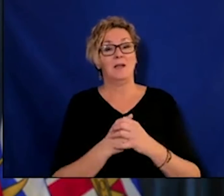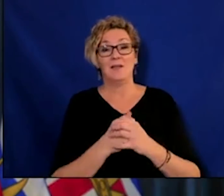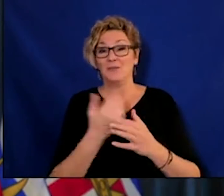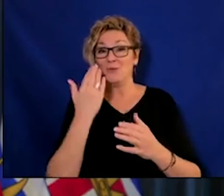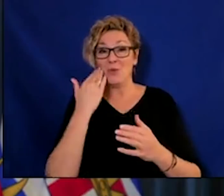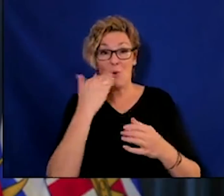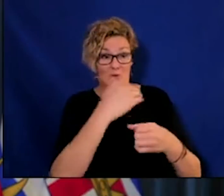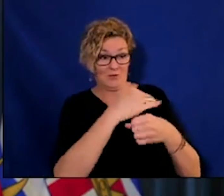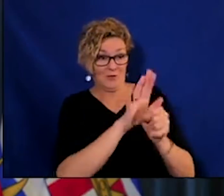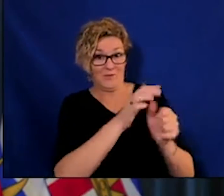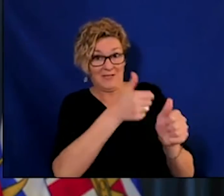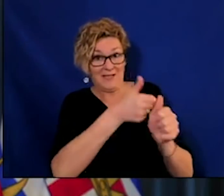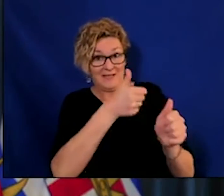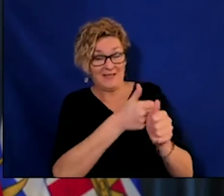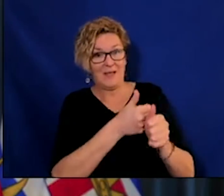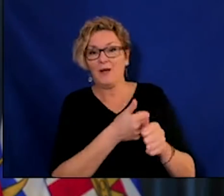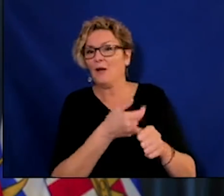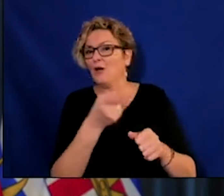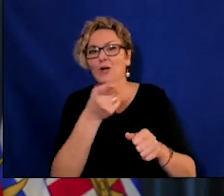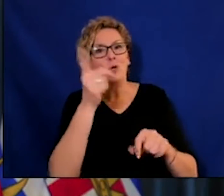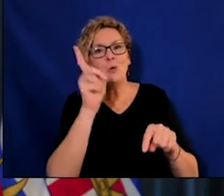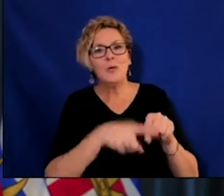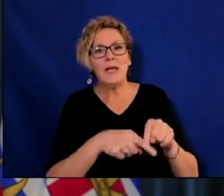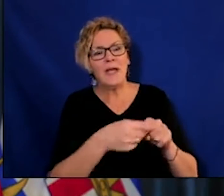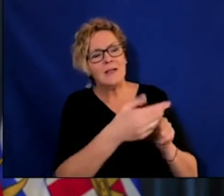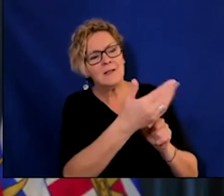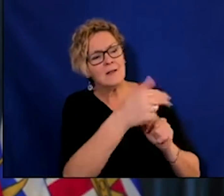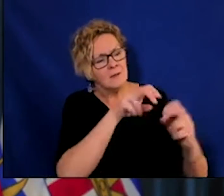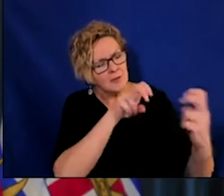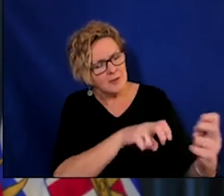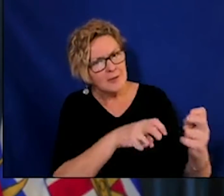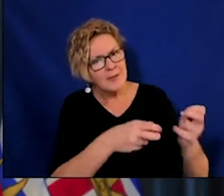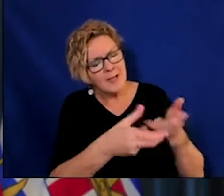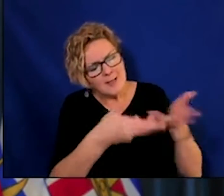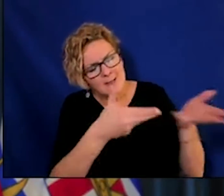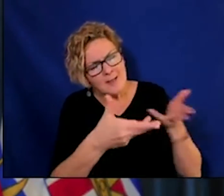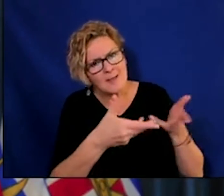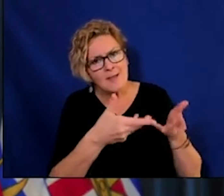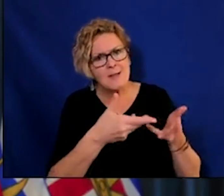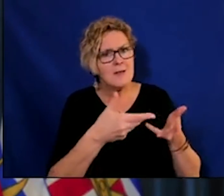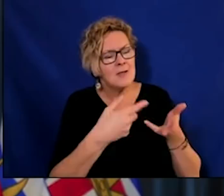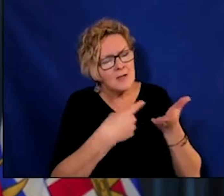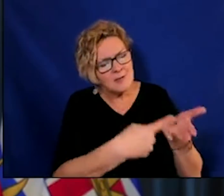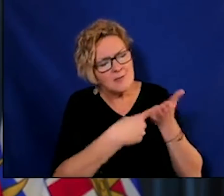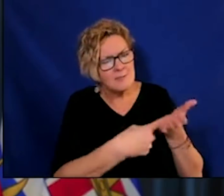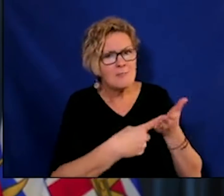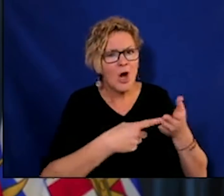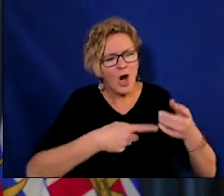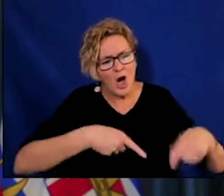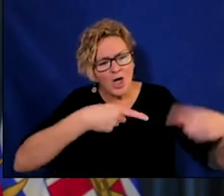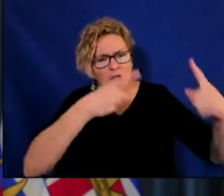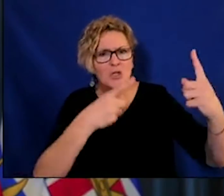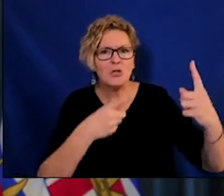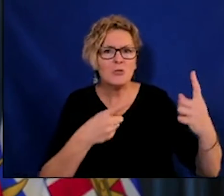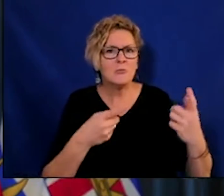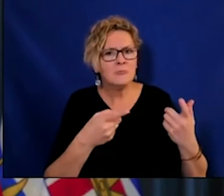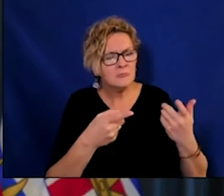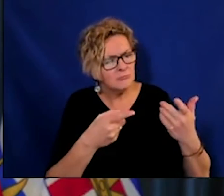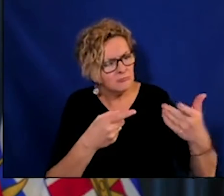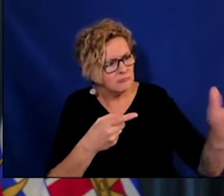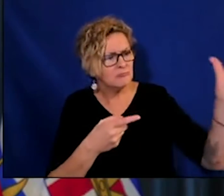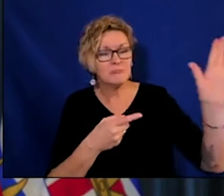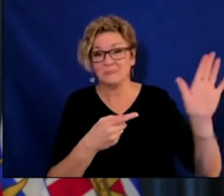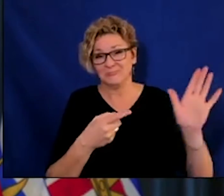with COVID-19 as to whether it deserves to enter our household or someone else's. There's only a virus that seeks to thrive based on